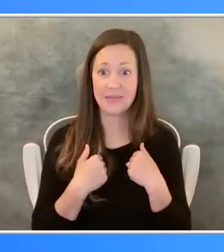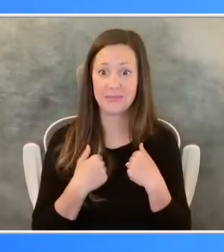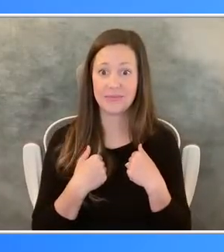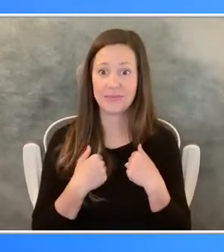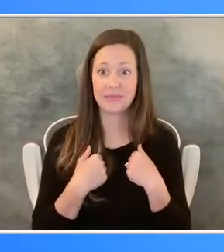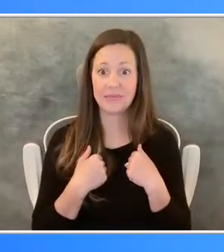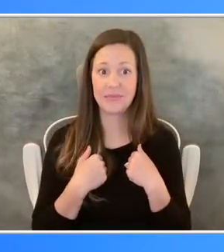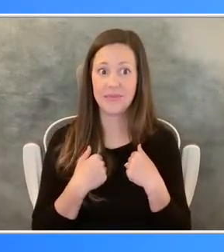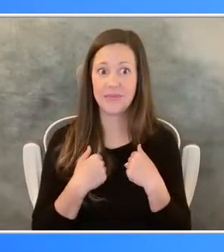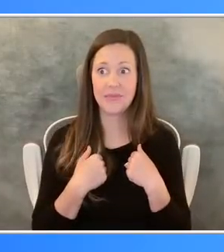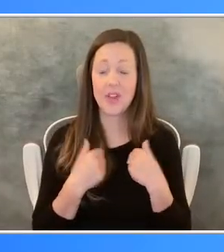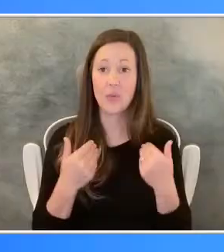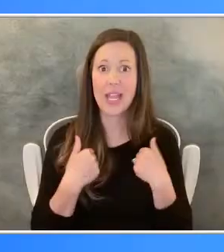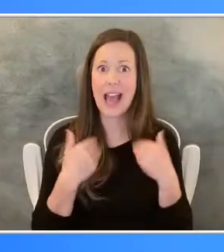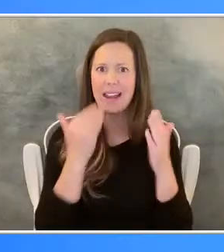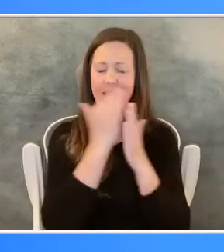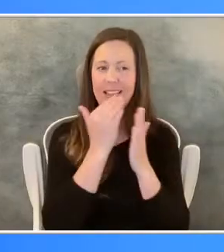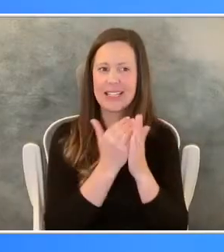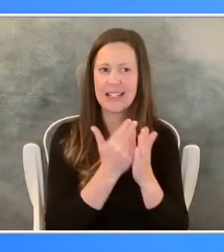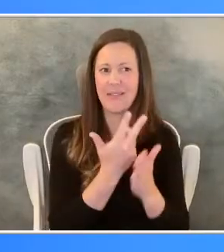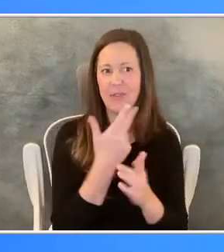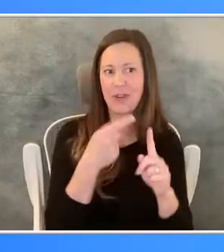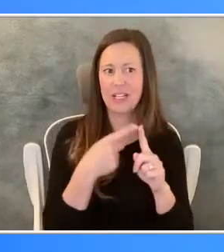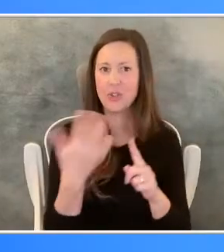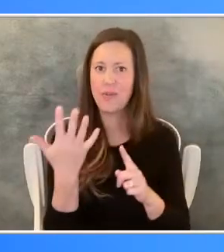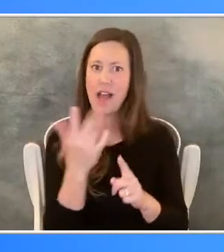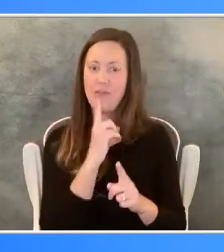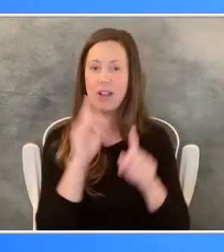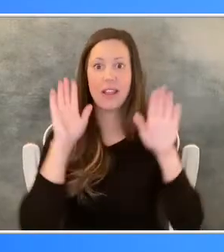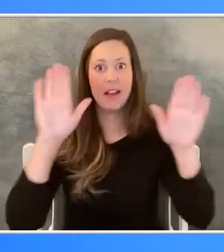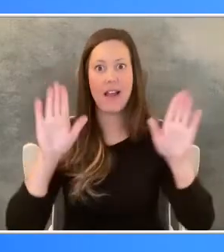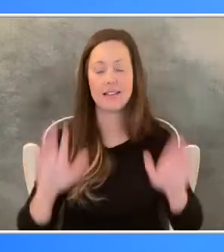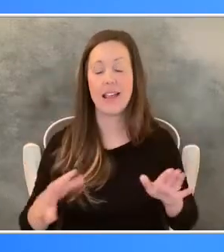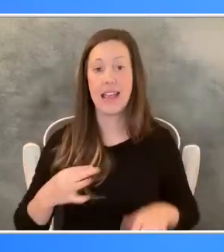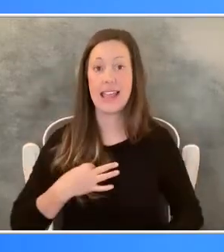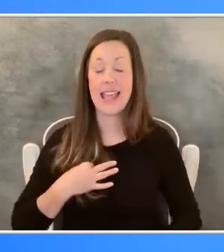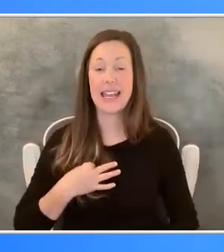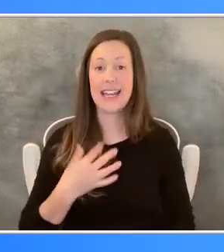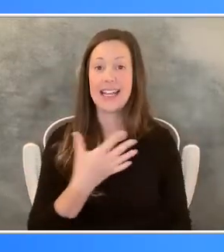list of 3 to 5 really excellent candidates, and